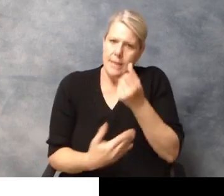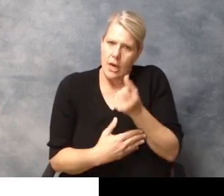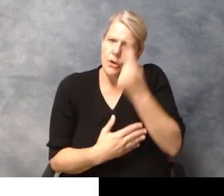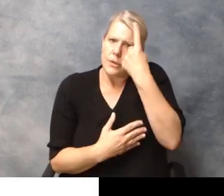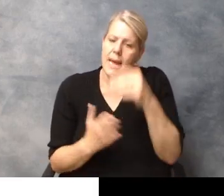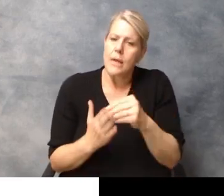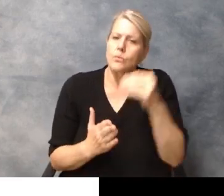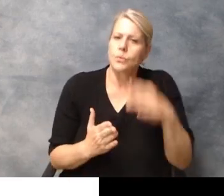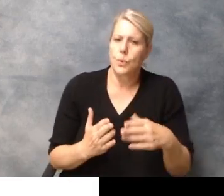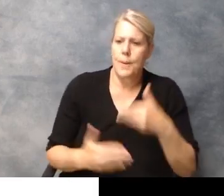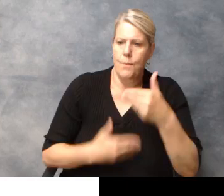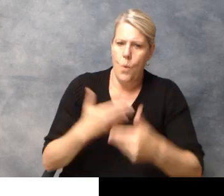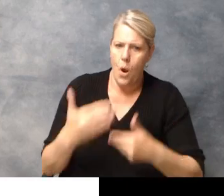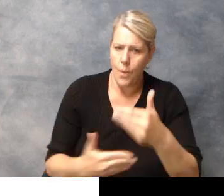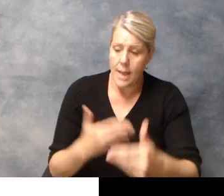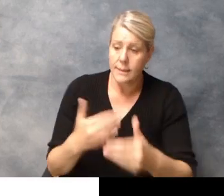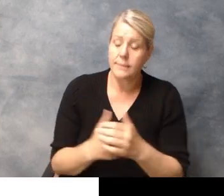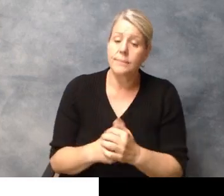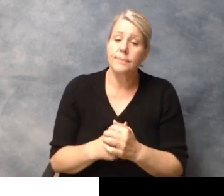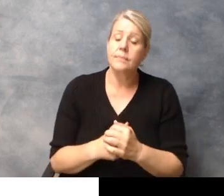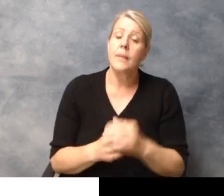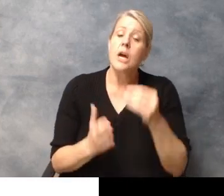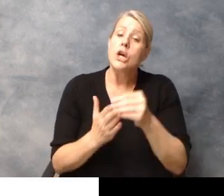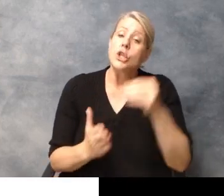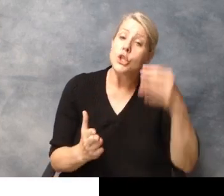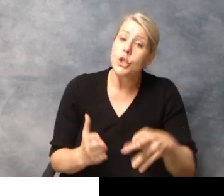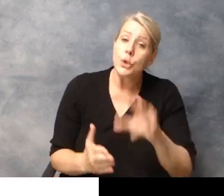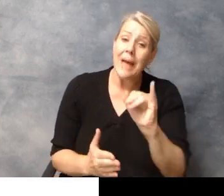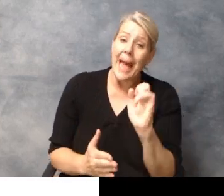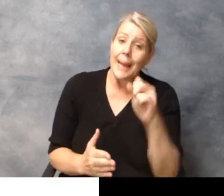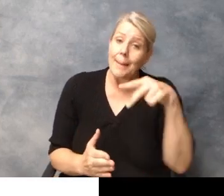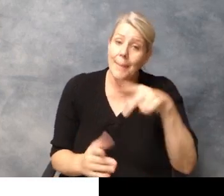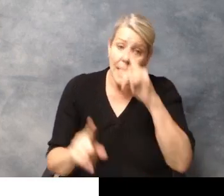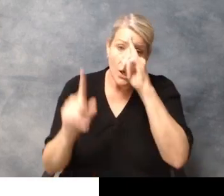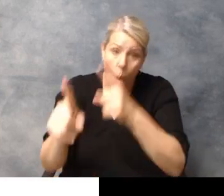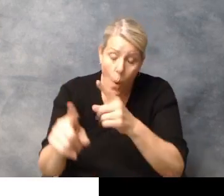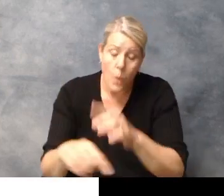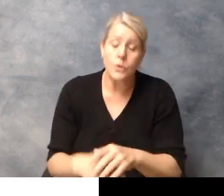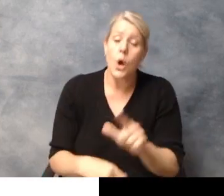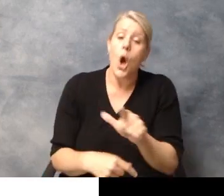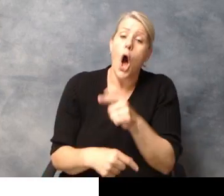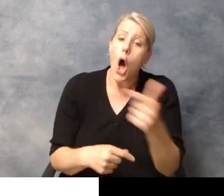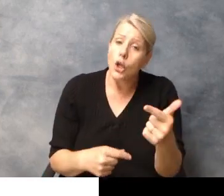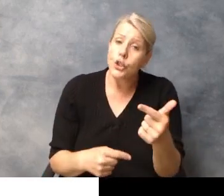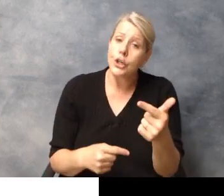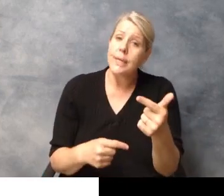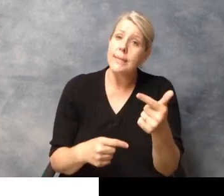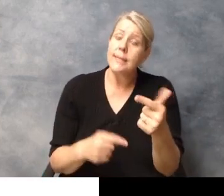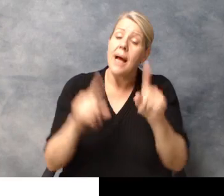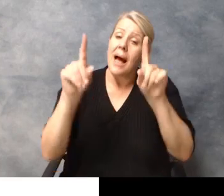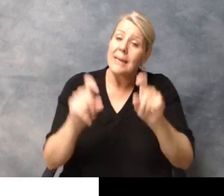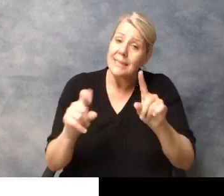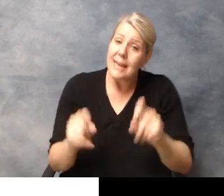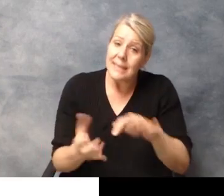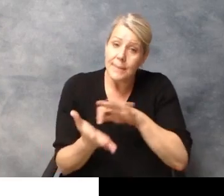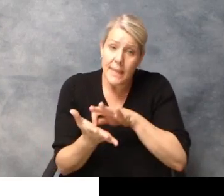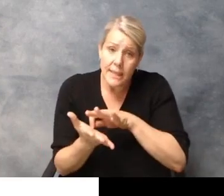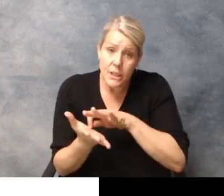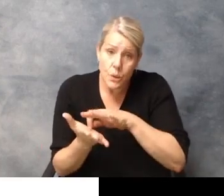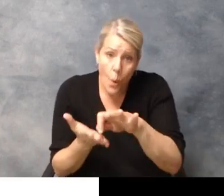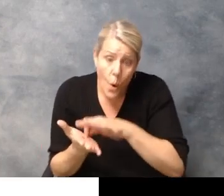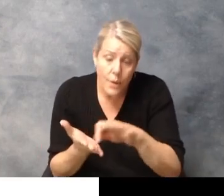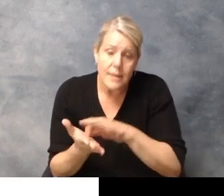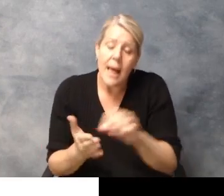academically. The student's IEP goals, alternate assessment score, and a variety of other progress monitoring